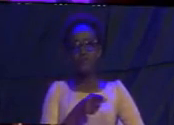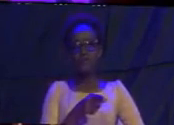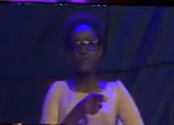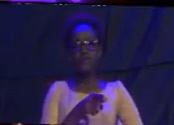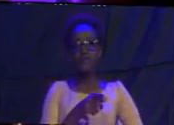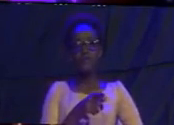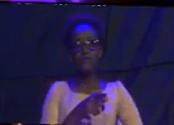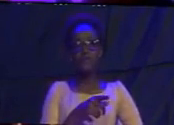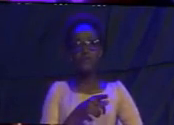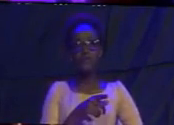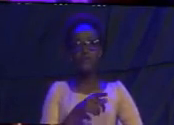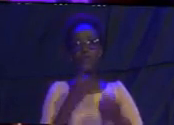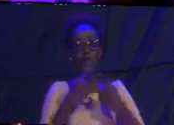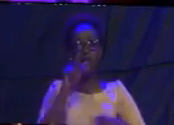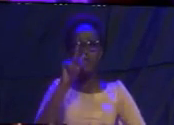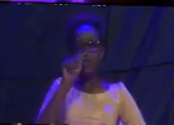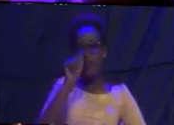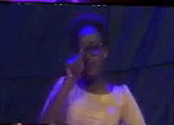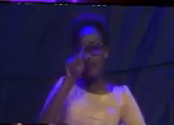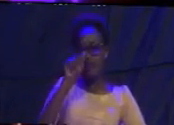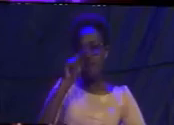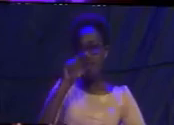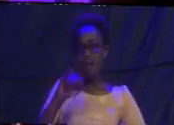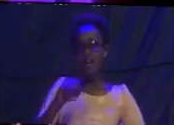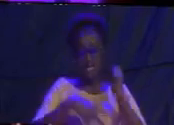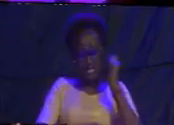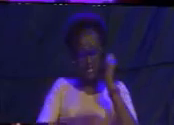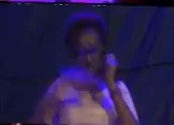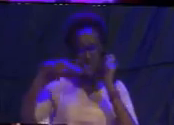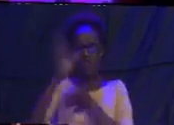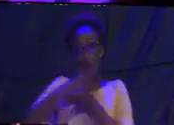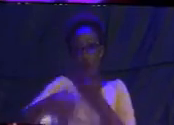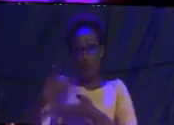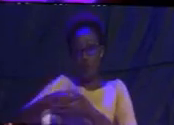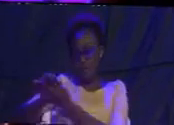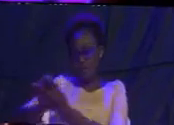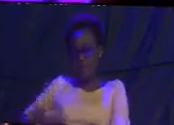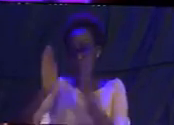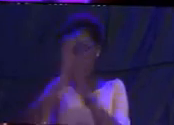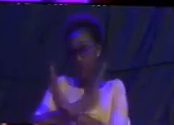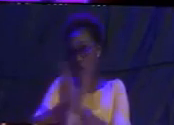conquer any other city? And so he hid the possessions.